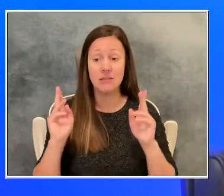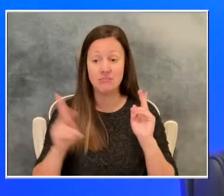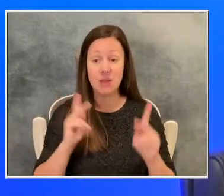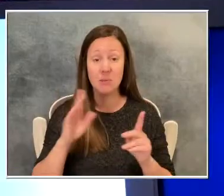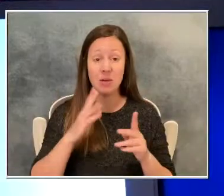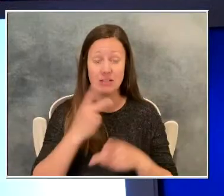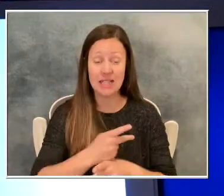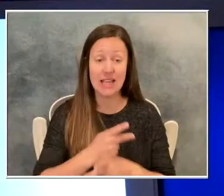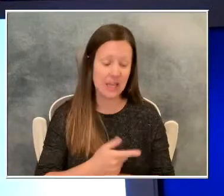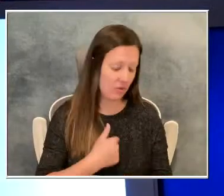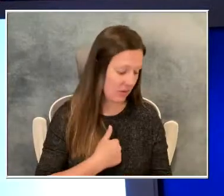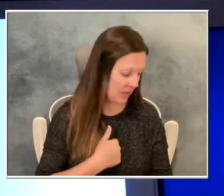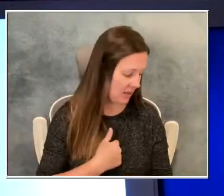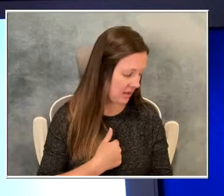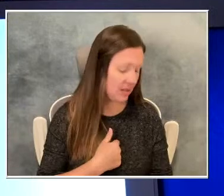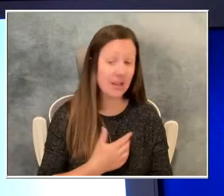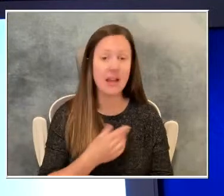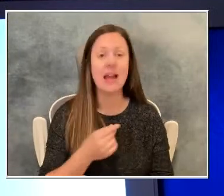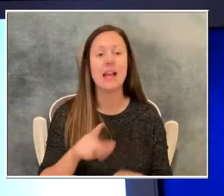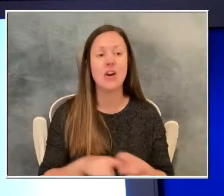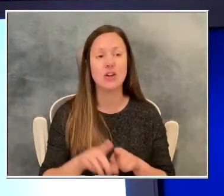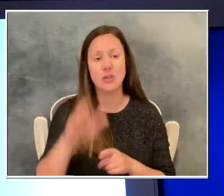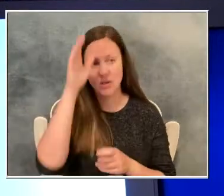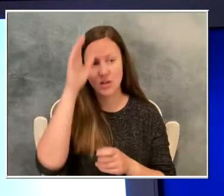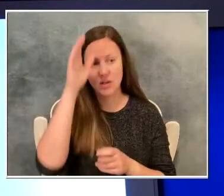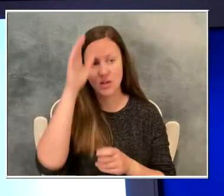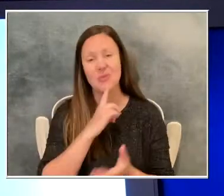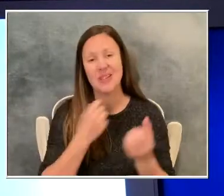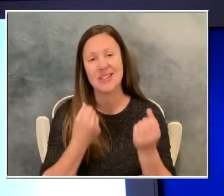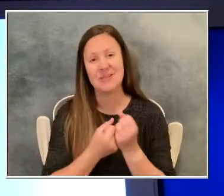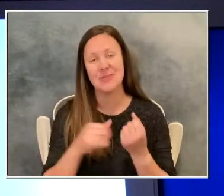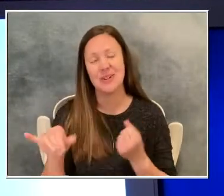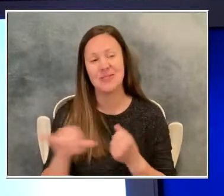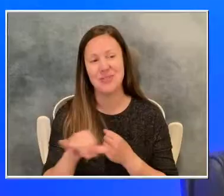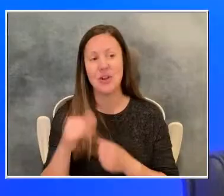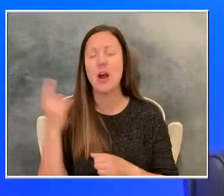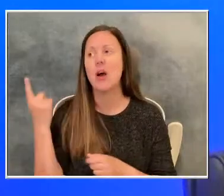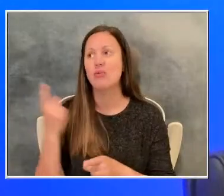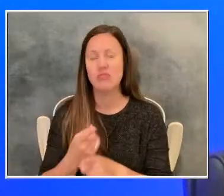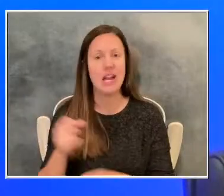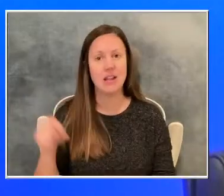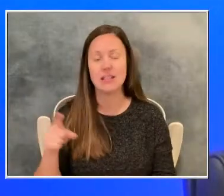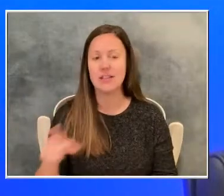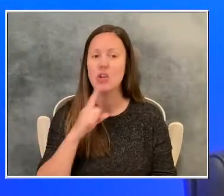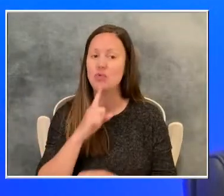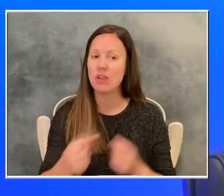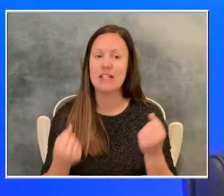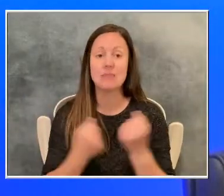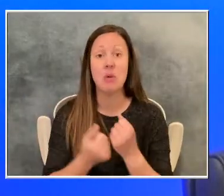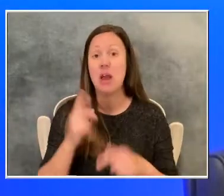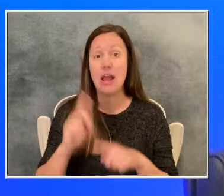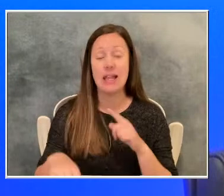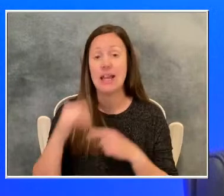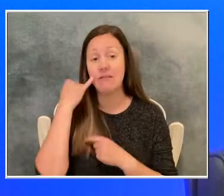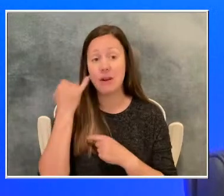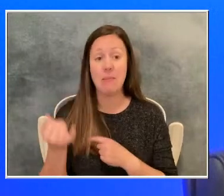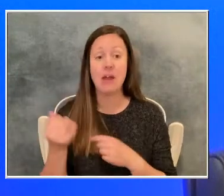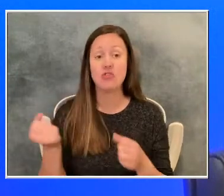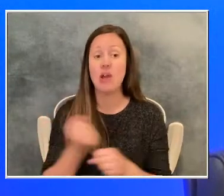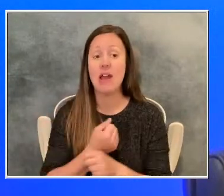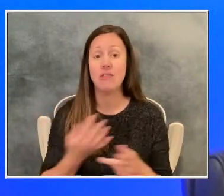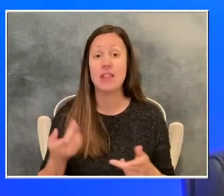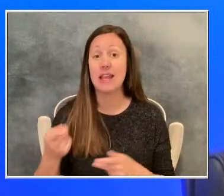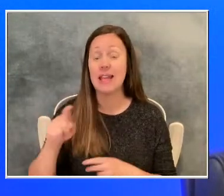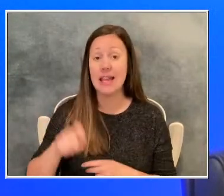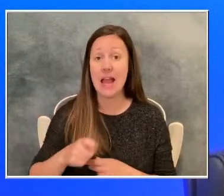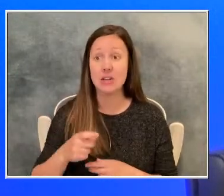and you have a very supportive husband. Let's give Yes. a shout out to him and tell us what it was Very like for support- him. I can't even imagine all that he had to process and go through